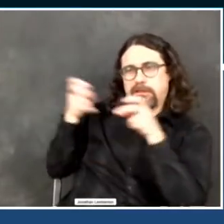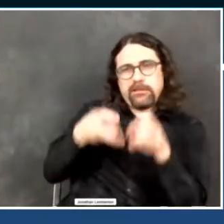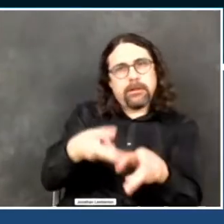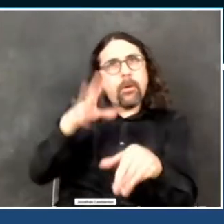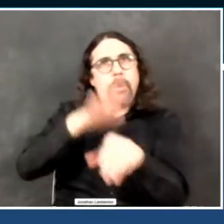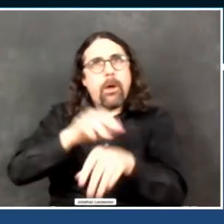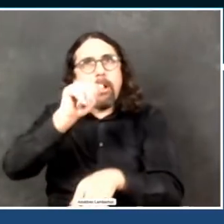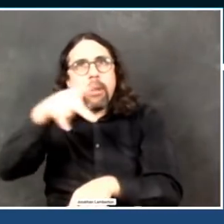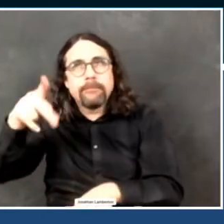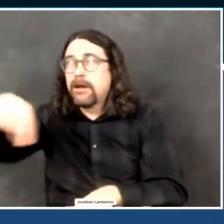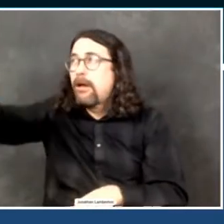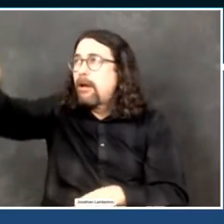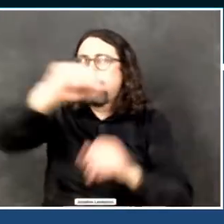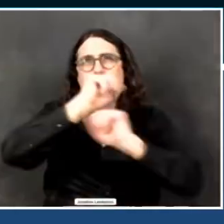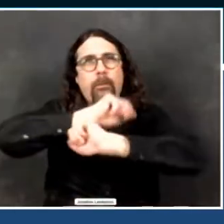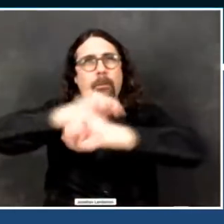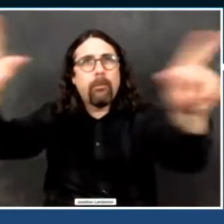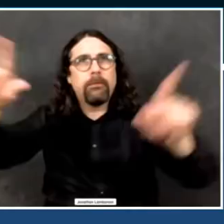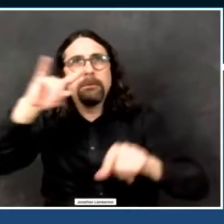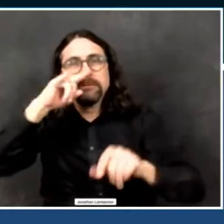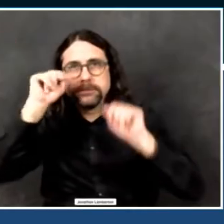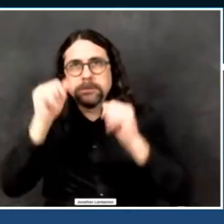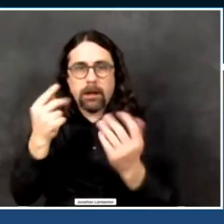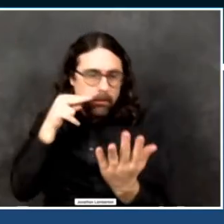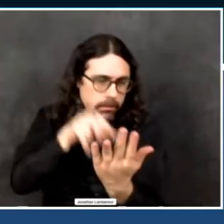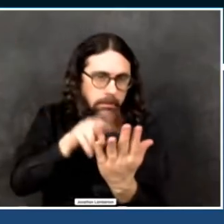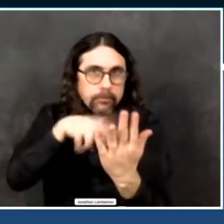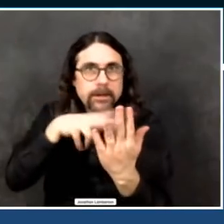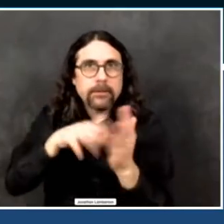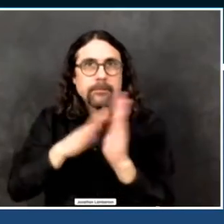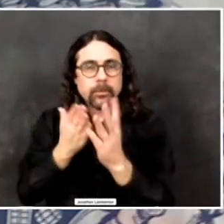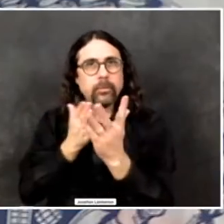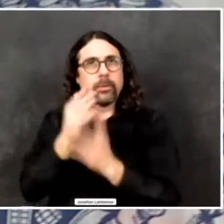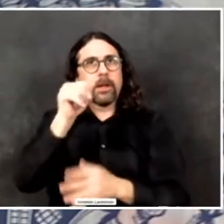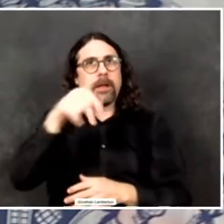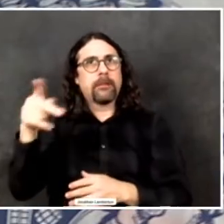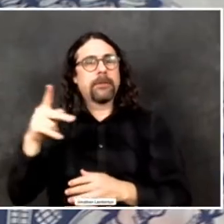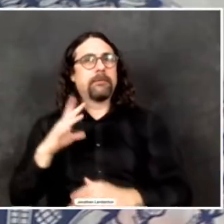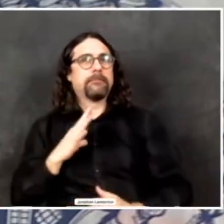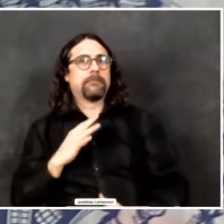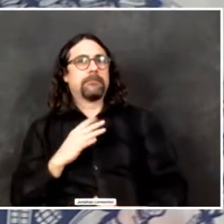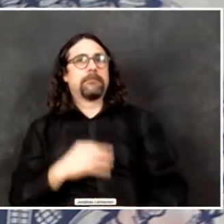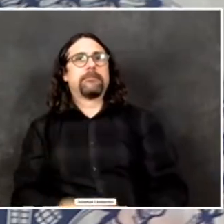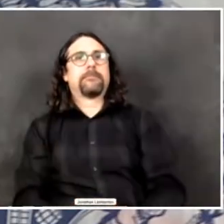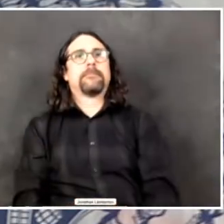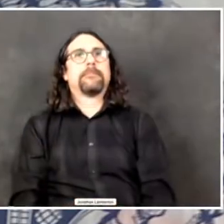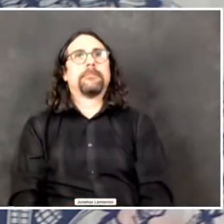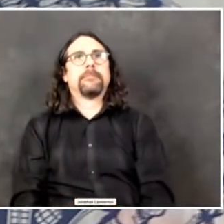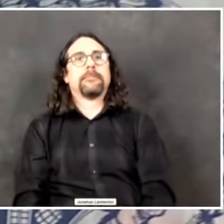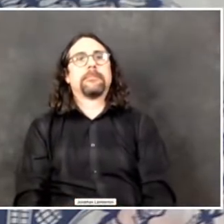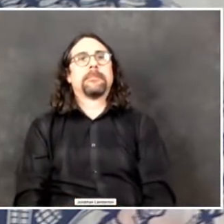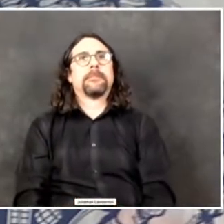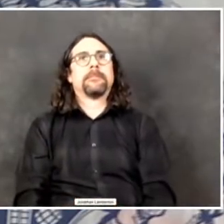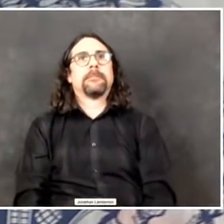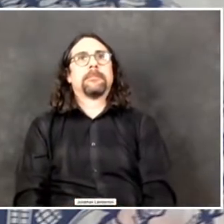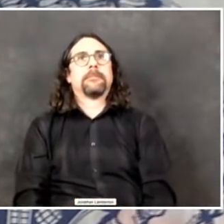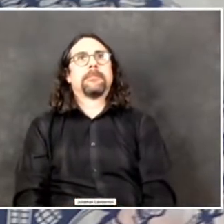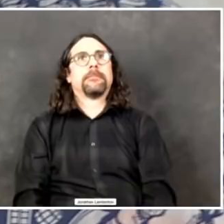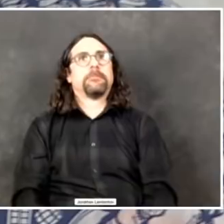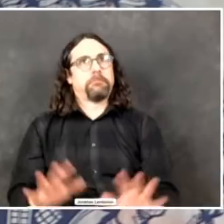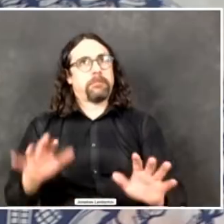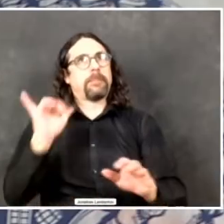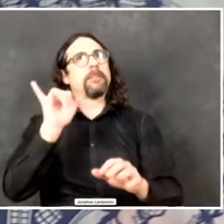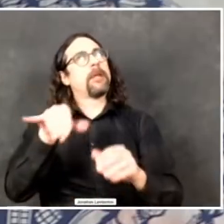So I'll close before a few words in Spanish, wishing everyone again a very happy Easter, continuing to wish everyone